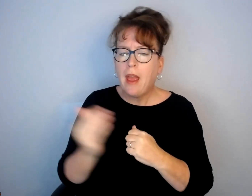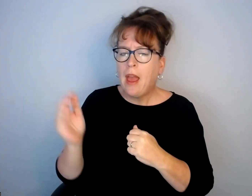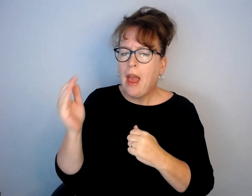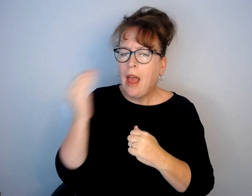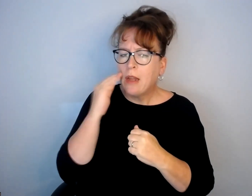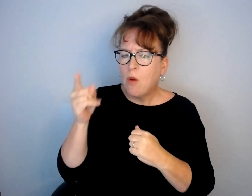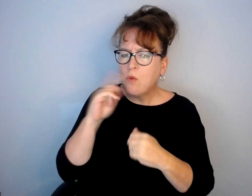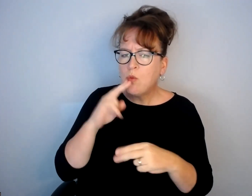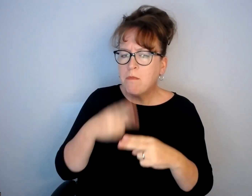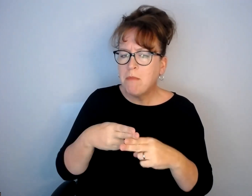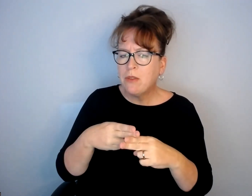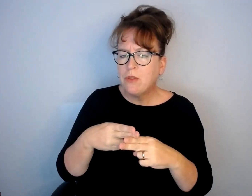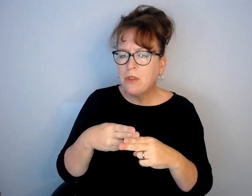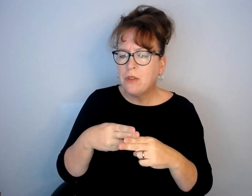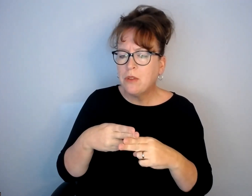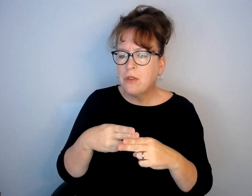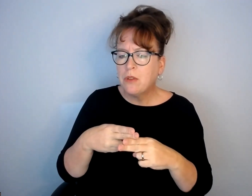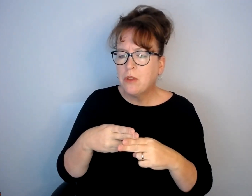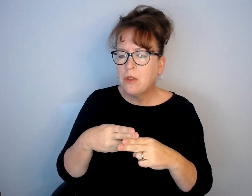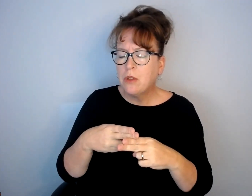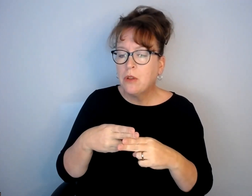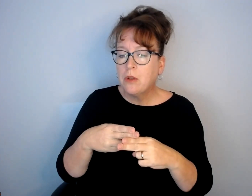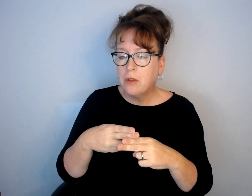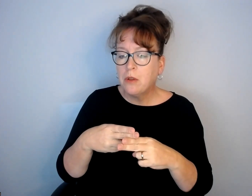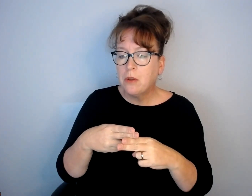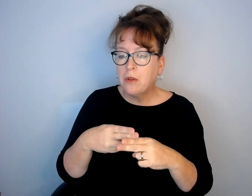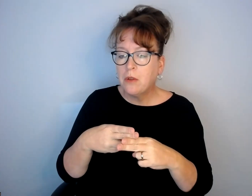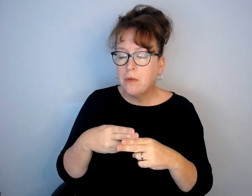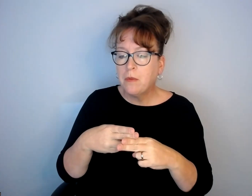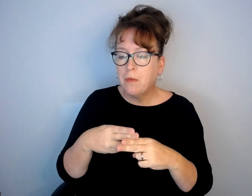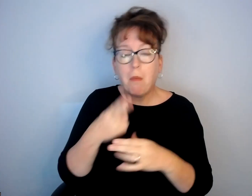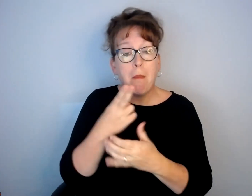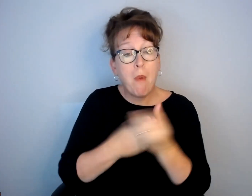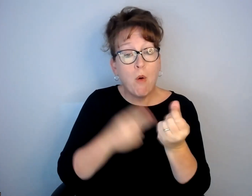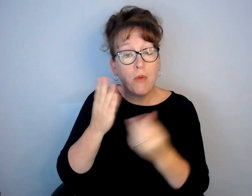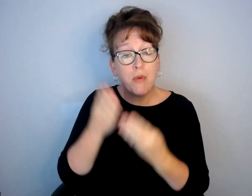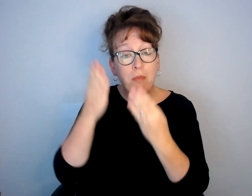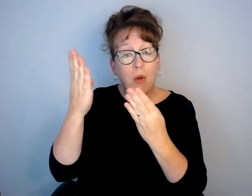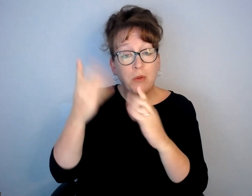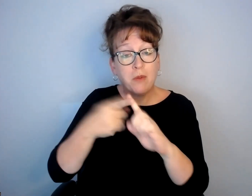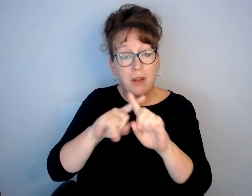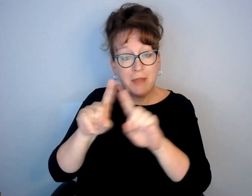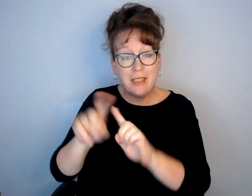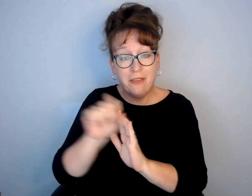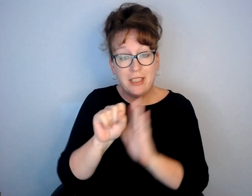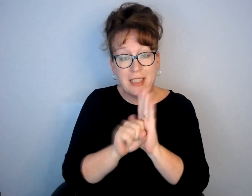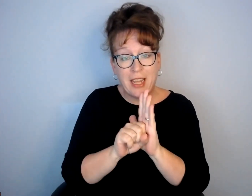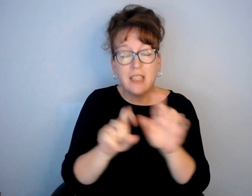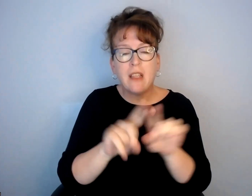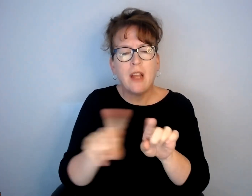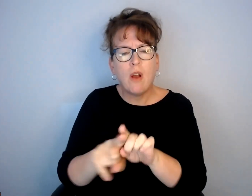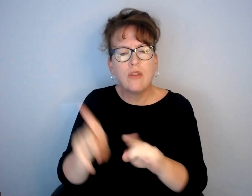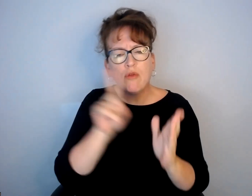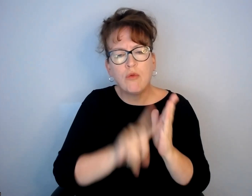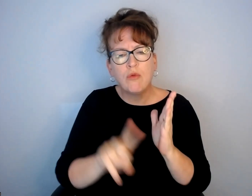of both proposals of processes in other states and of legislation that's currently pending